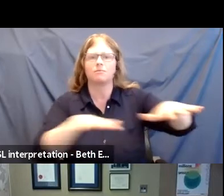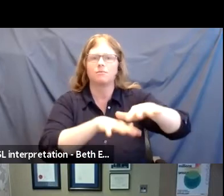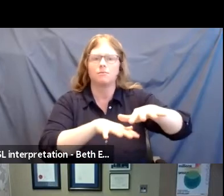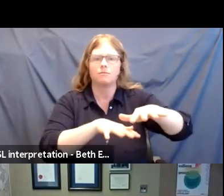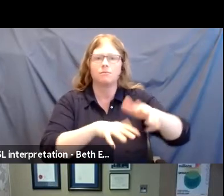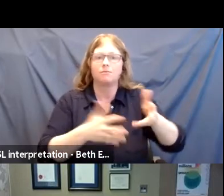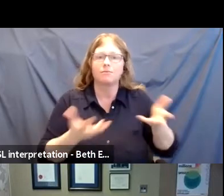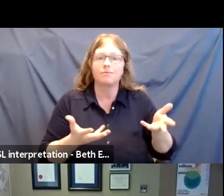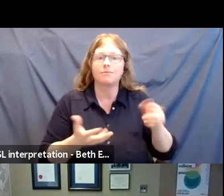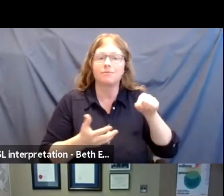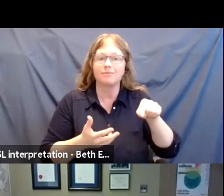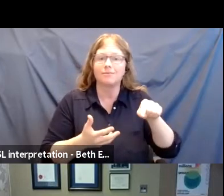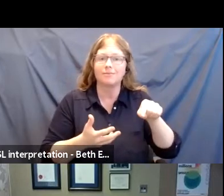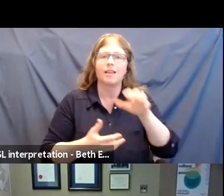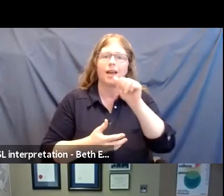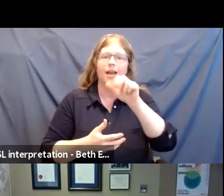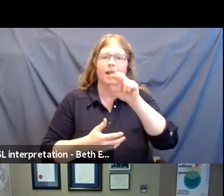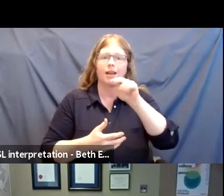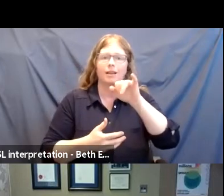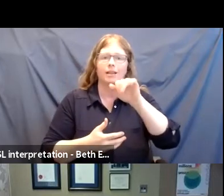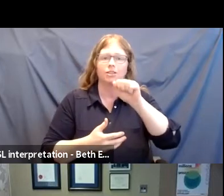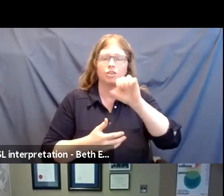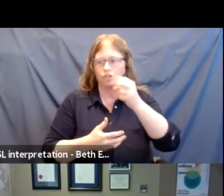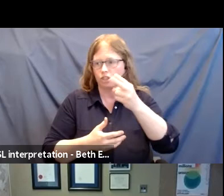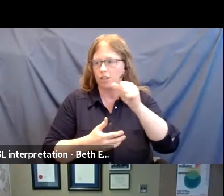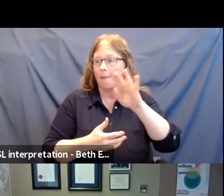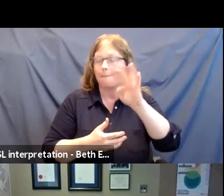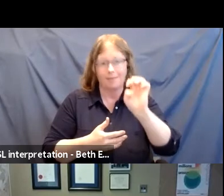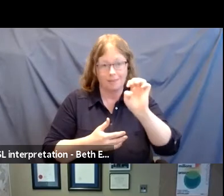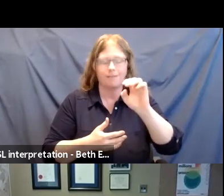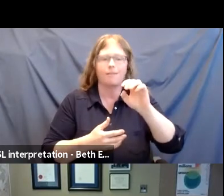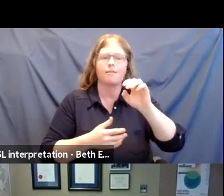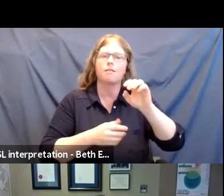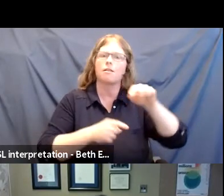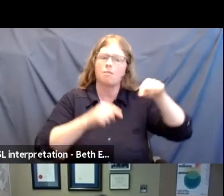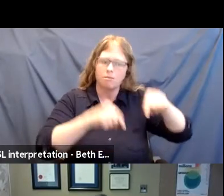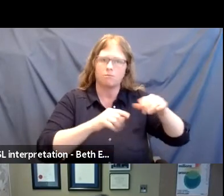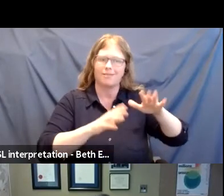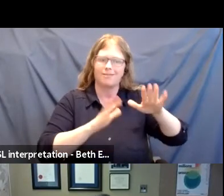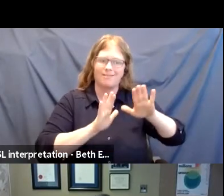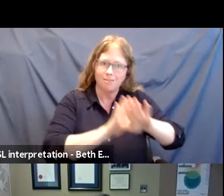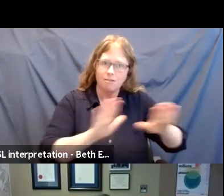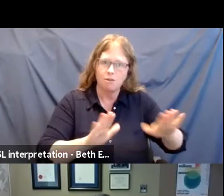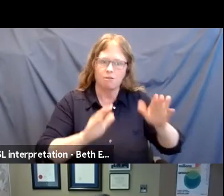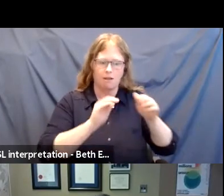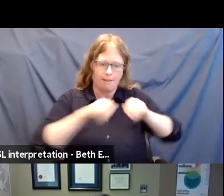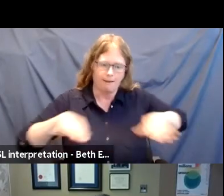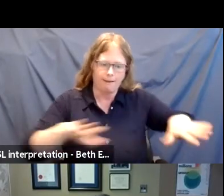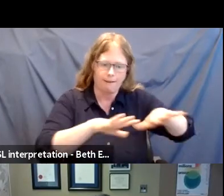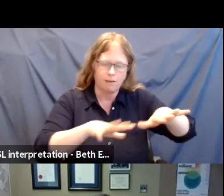Algonquin Anishinaabe Nation. Uh, this is where we're learning, this is where we're working, this is where we're sharing